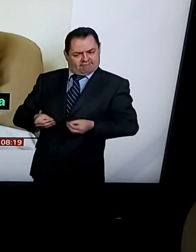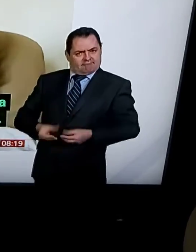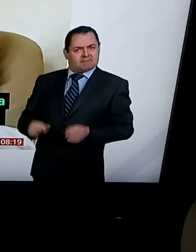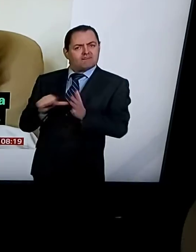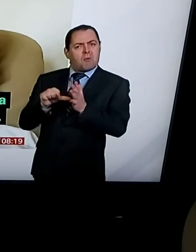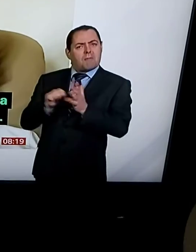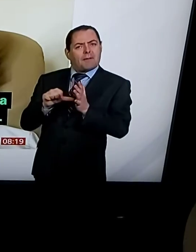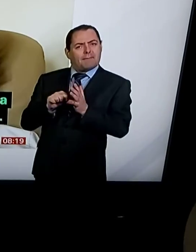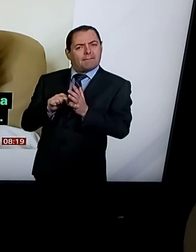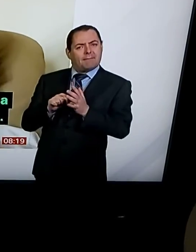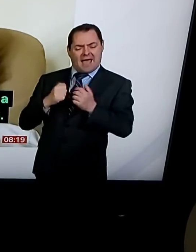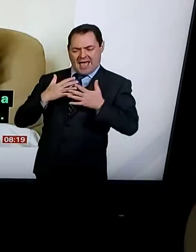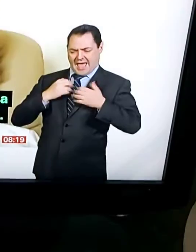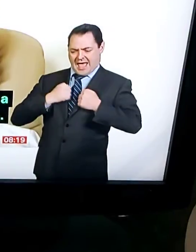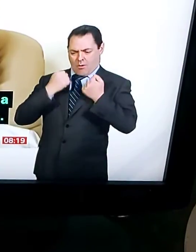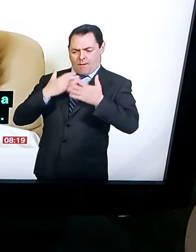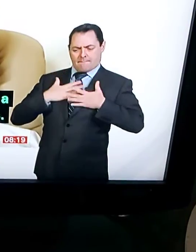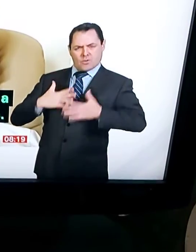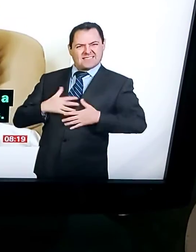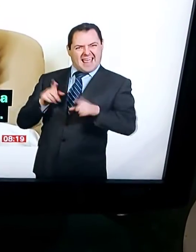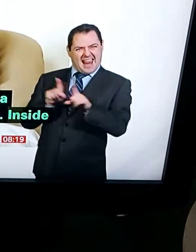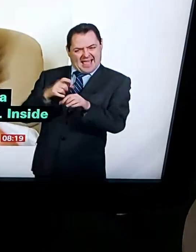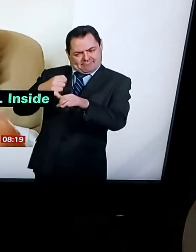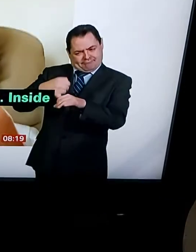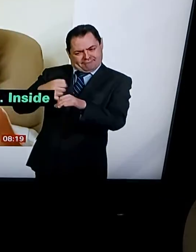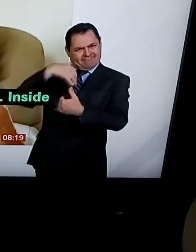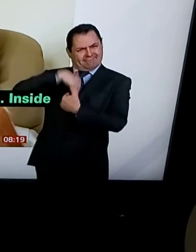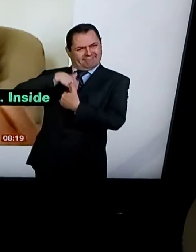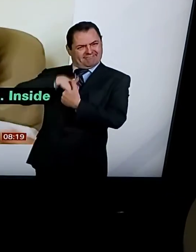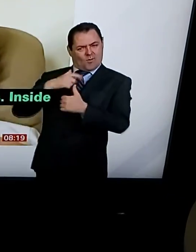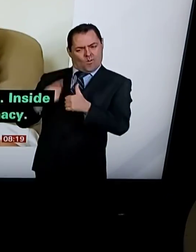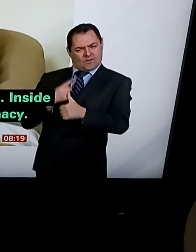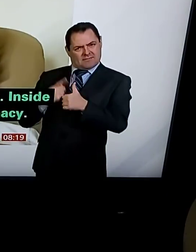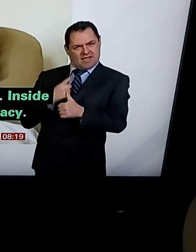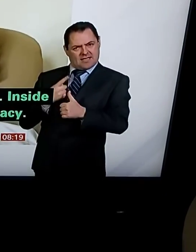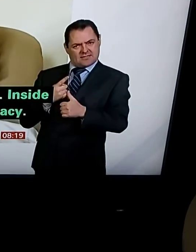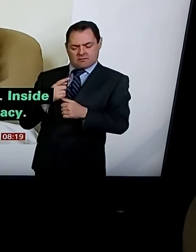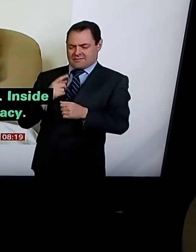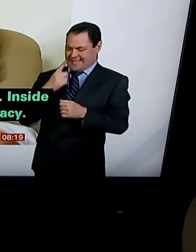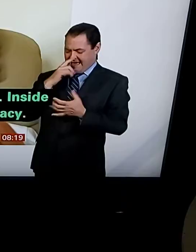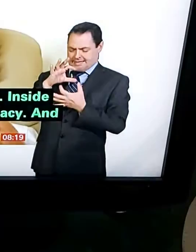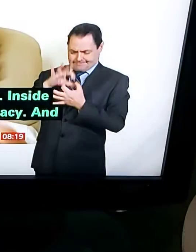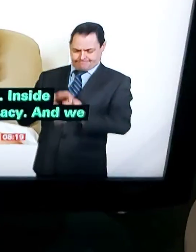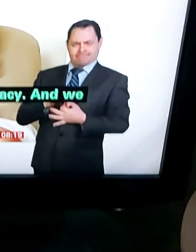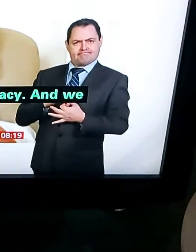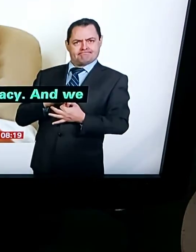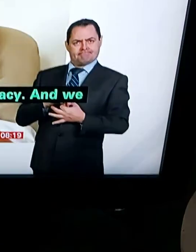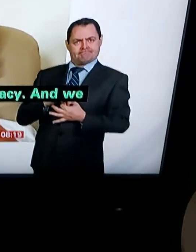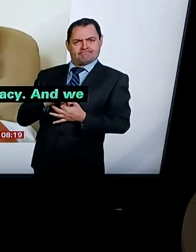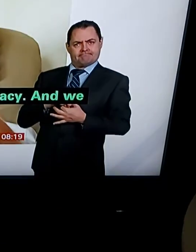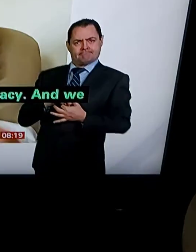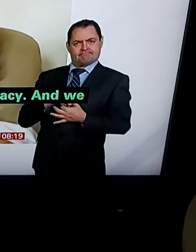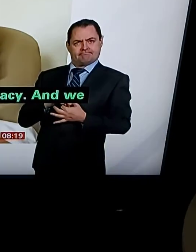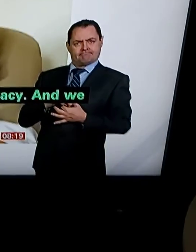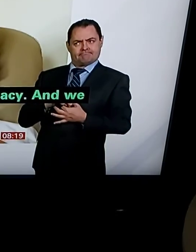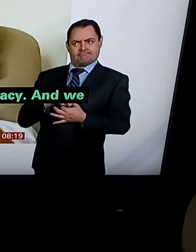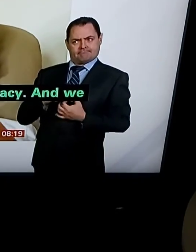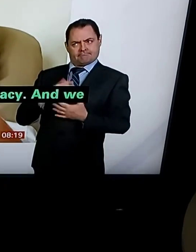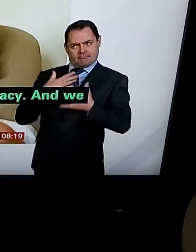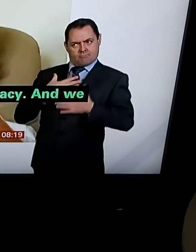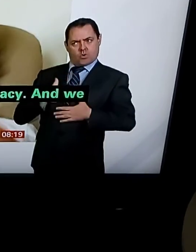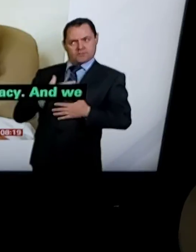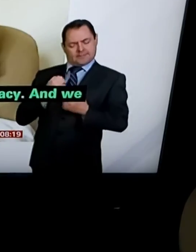Inside our body we have a pharmacy, and we can call on the necessary means